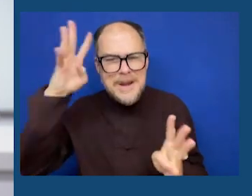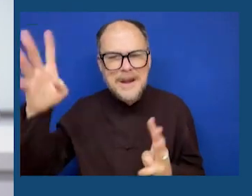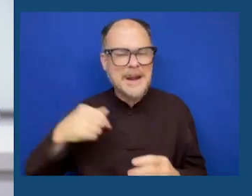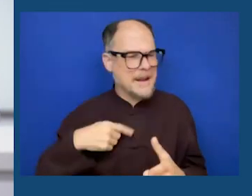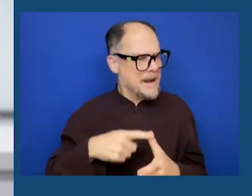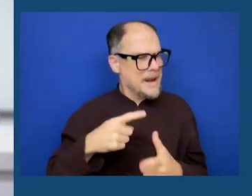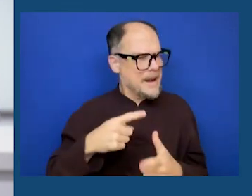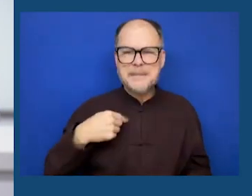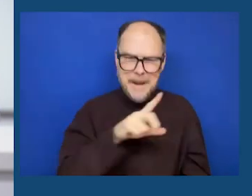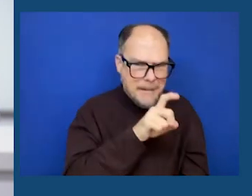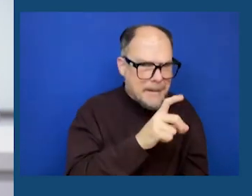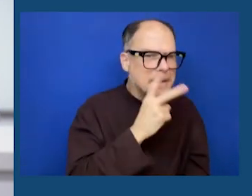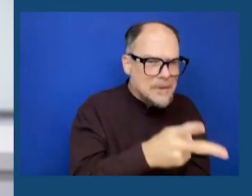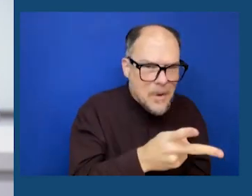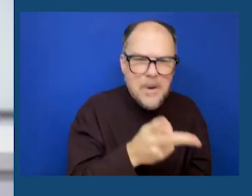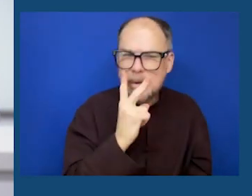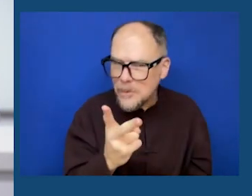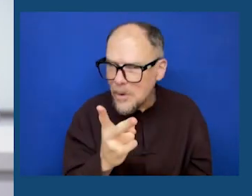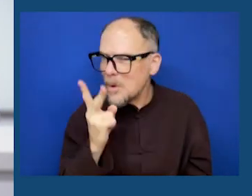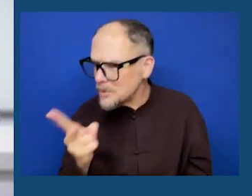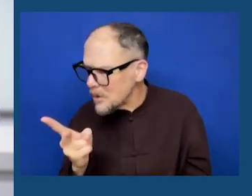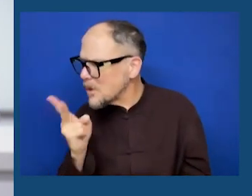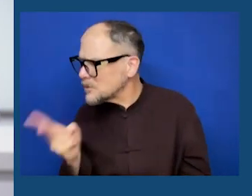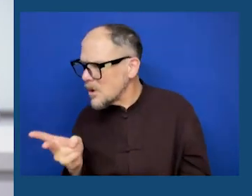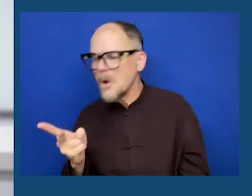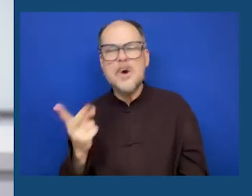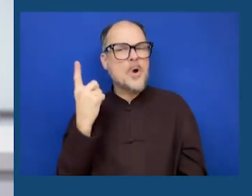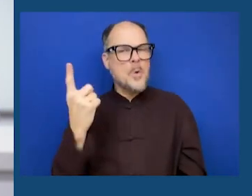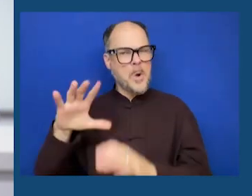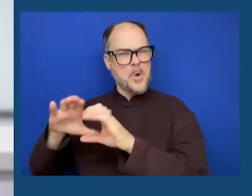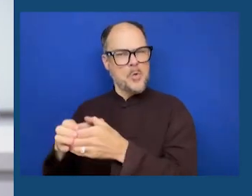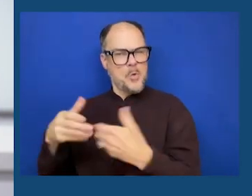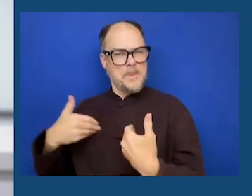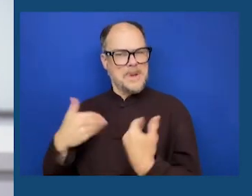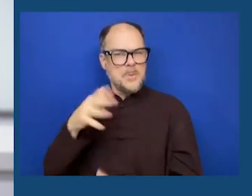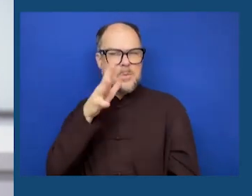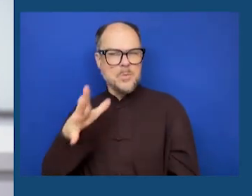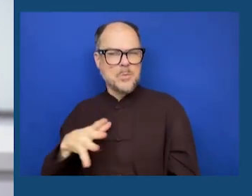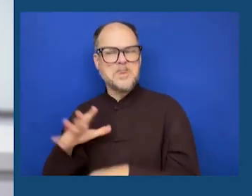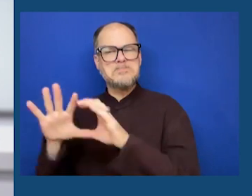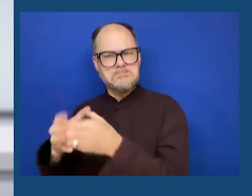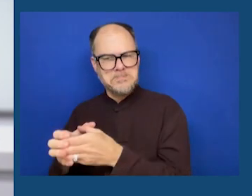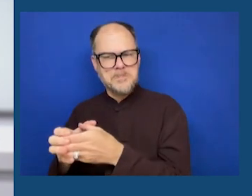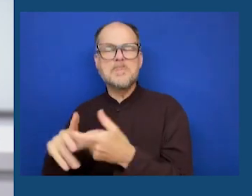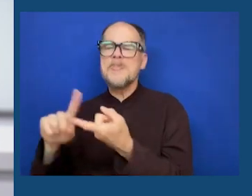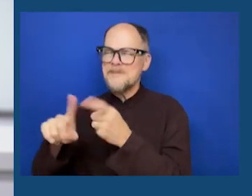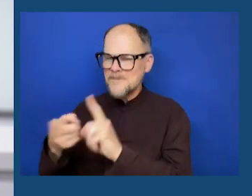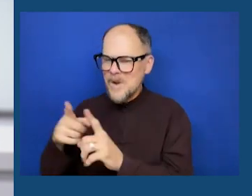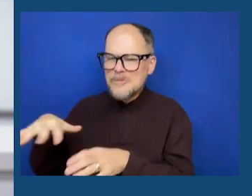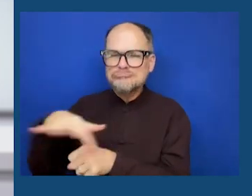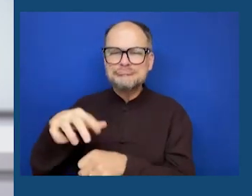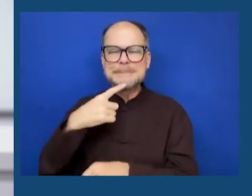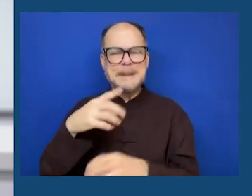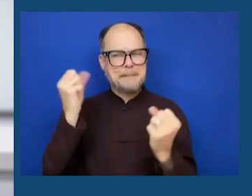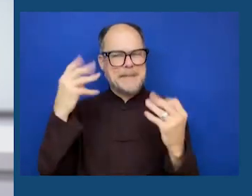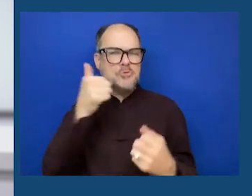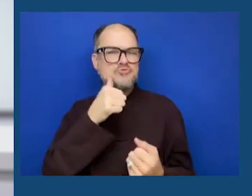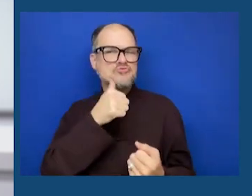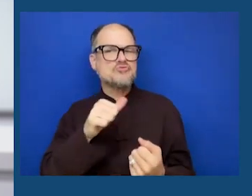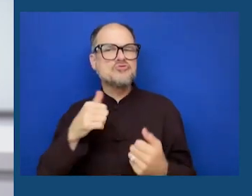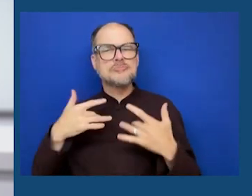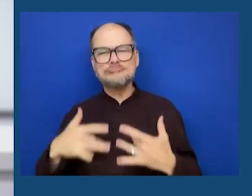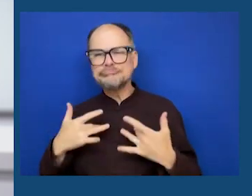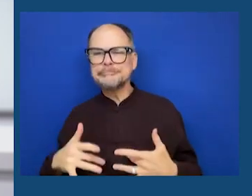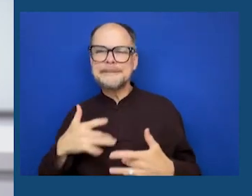tables, one group of young women decided that there were a lot of young friends they had who were depressed in school, feeling